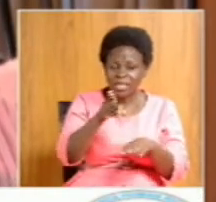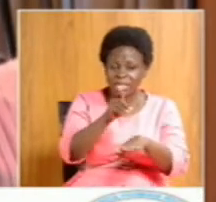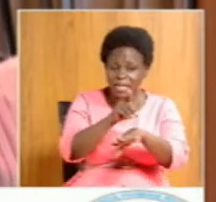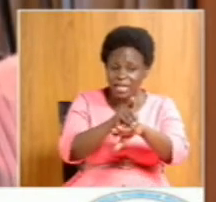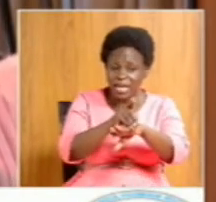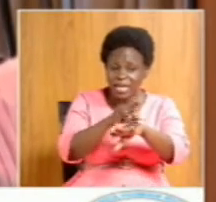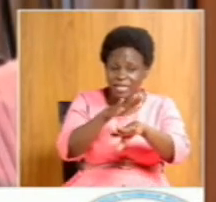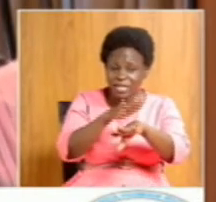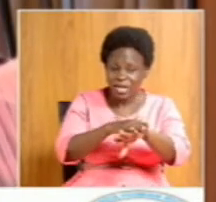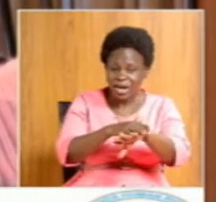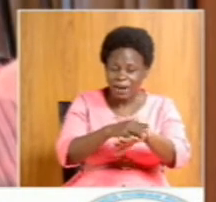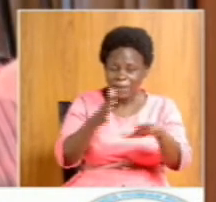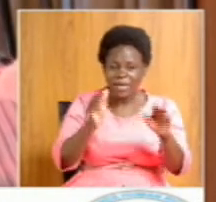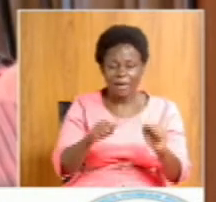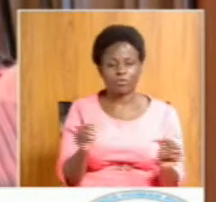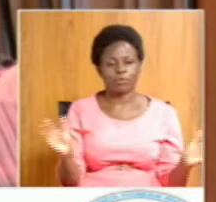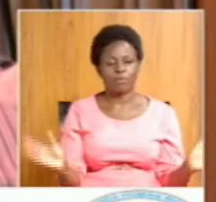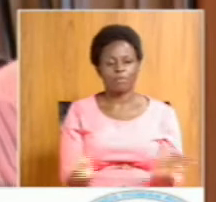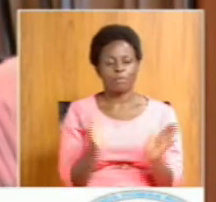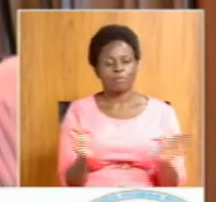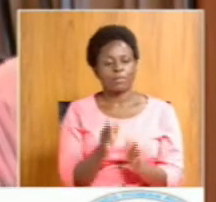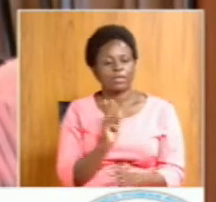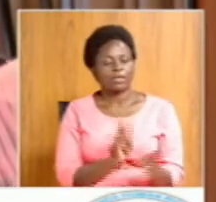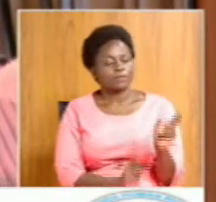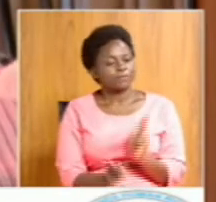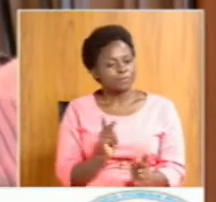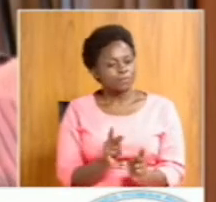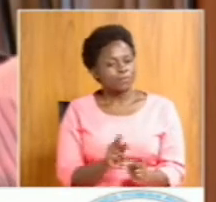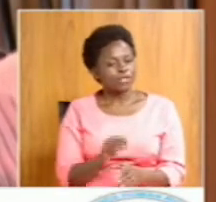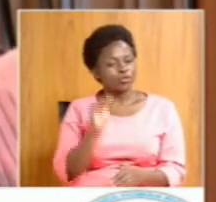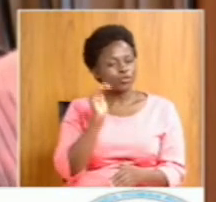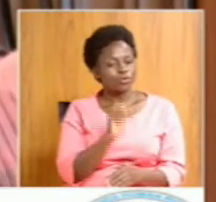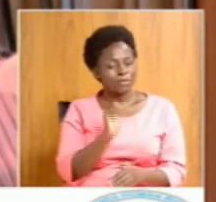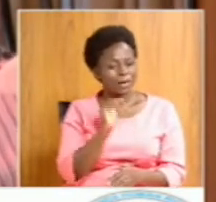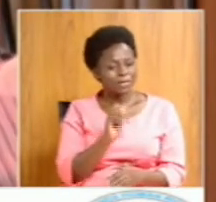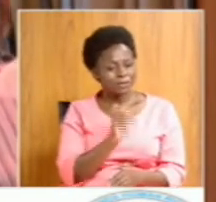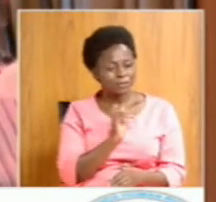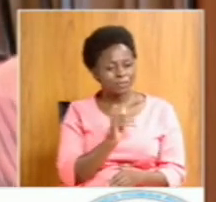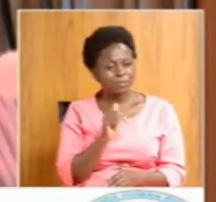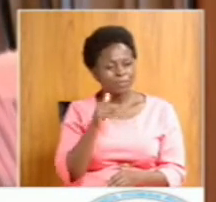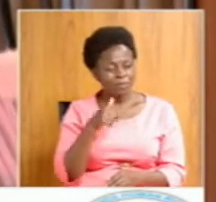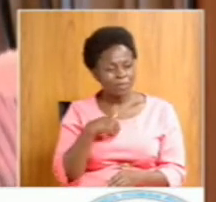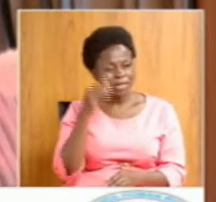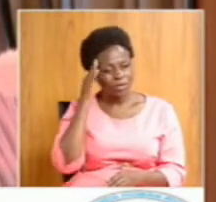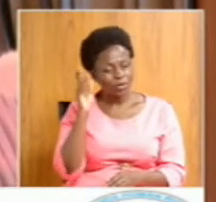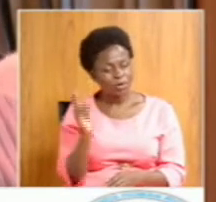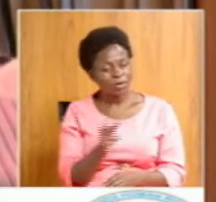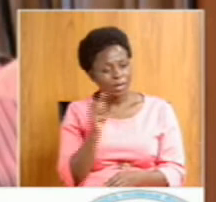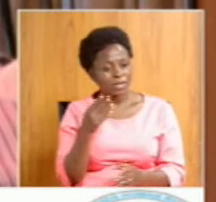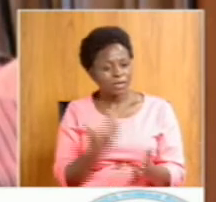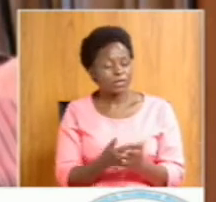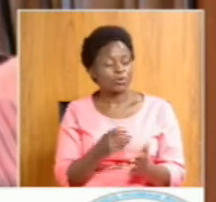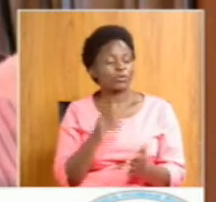in being able to mobilize citizens to demand and I know that Kenya is a good